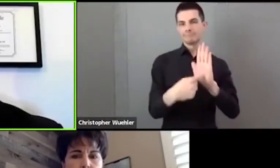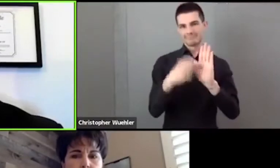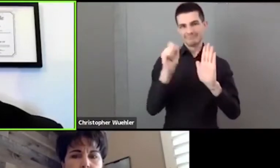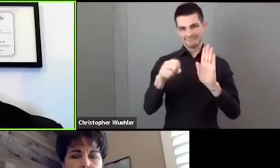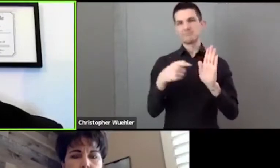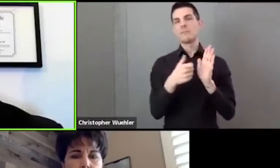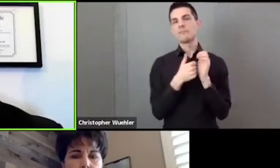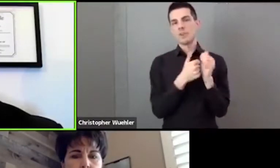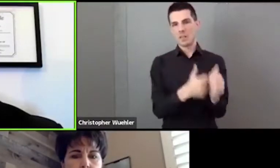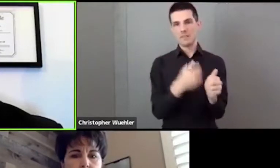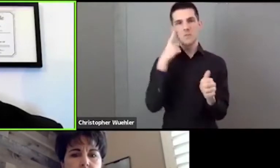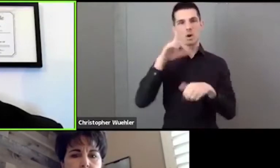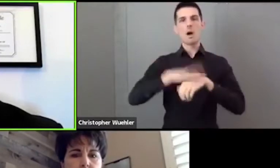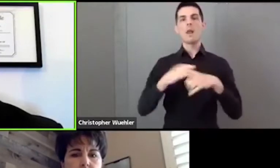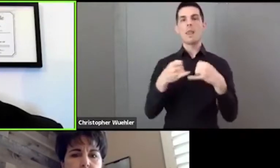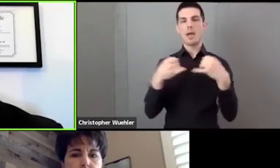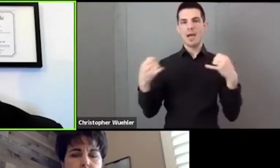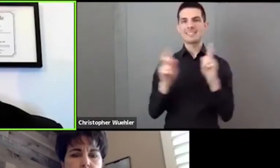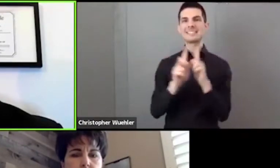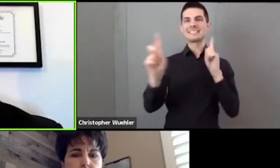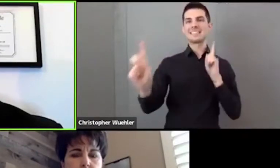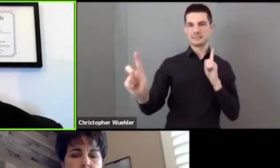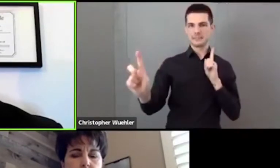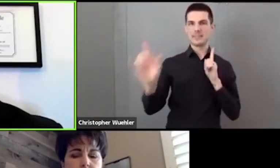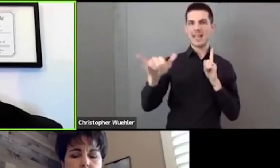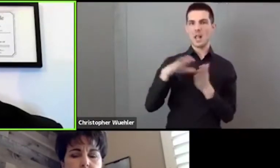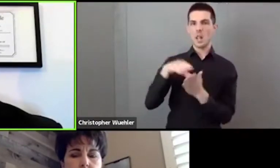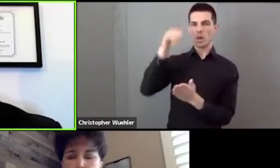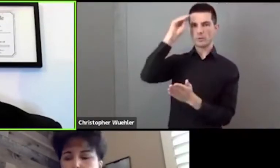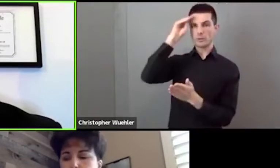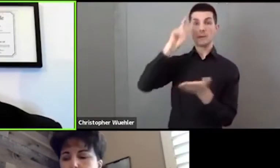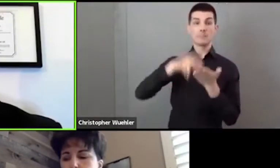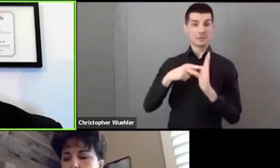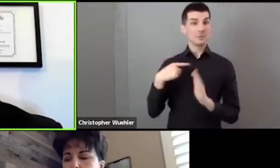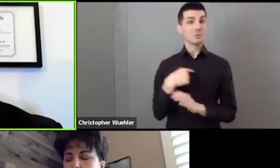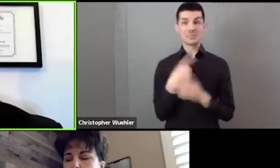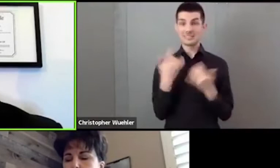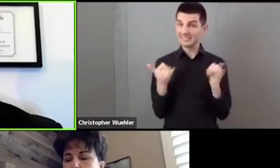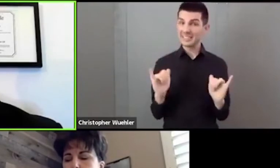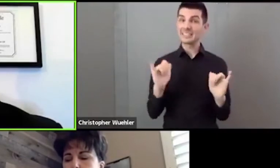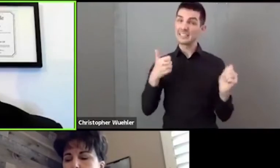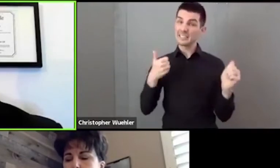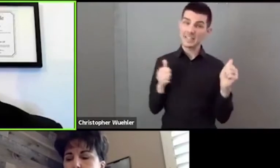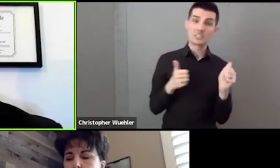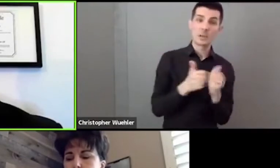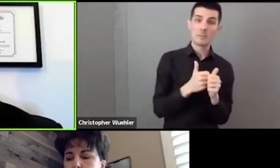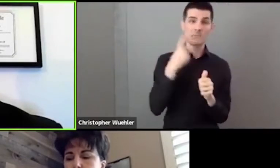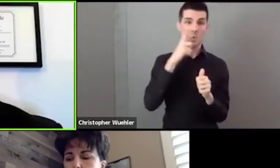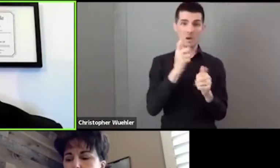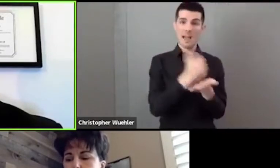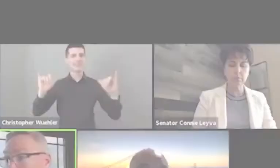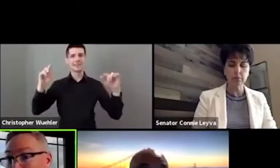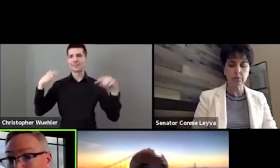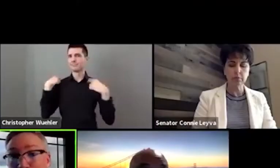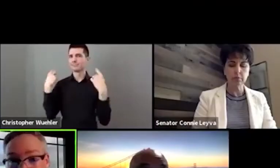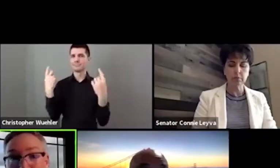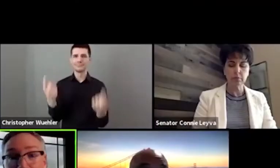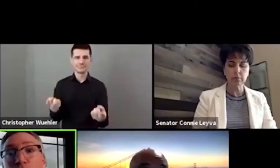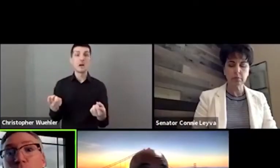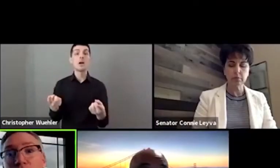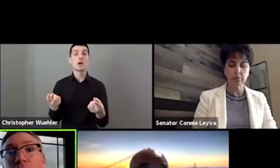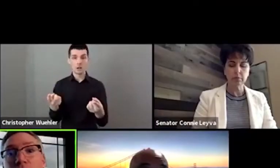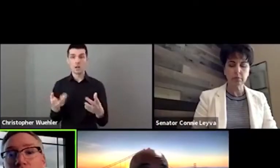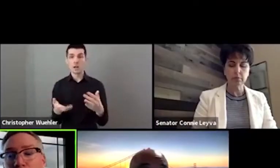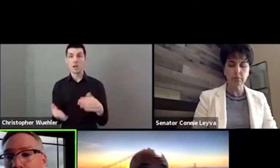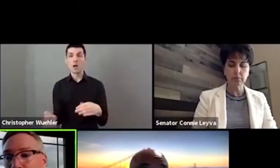means we have to really move quickly to continue to make a dent in the number of folks who are without a computing device or a hotspot. We actually have